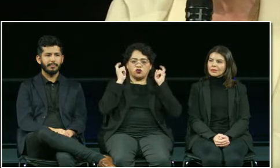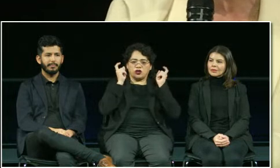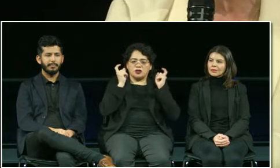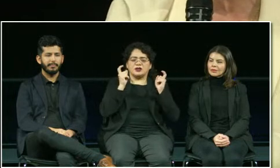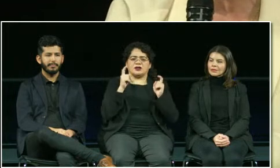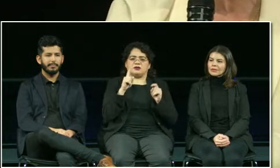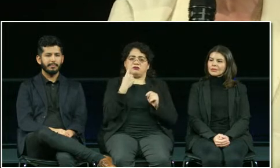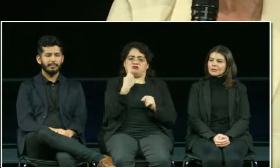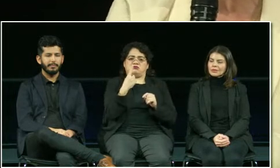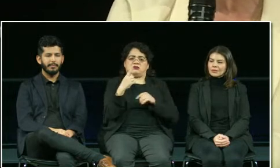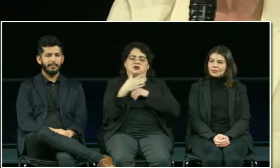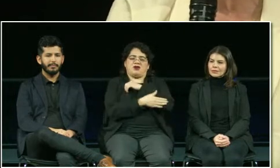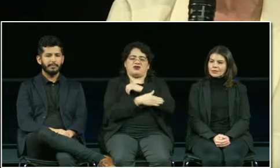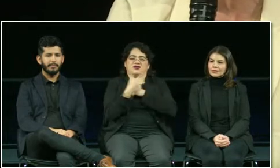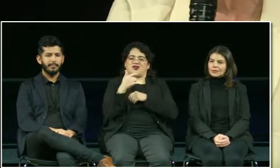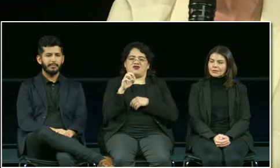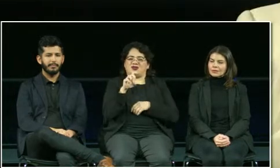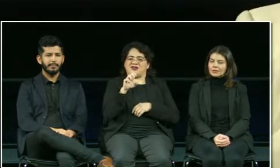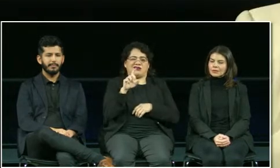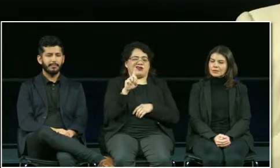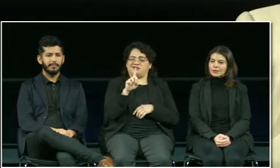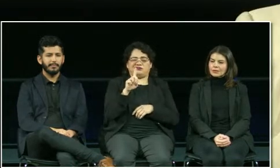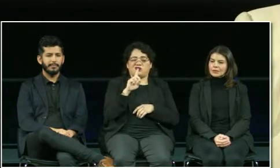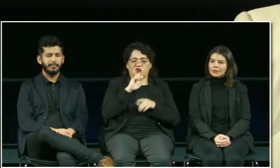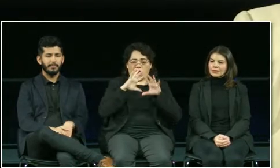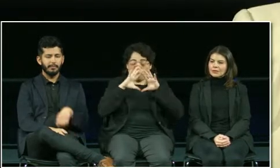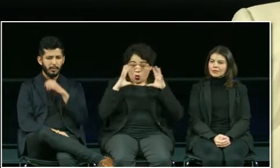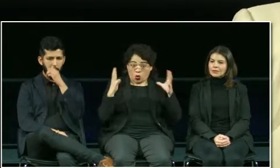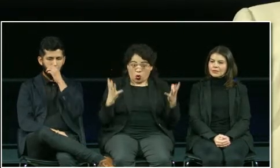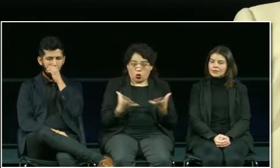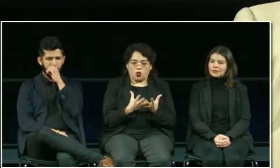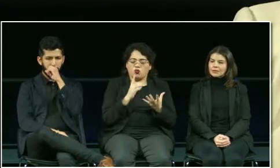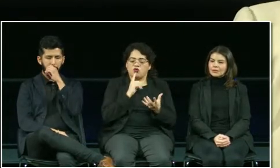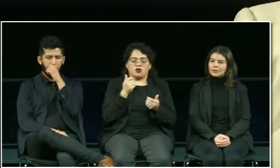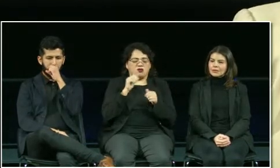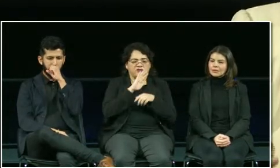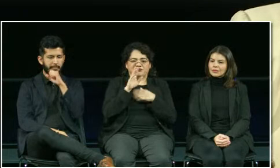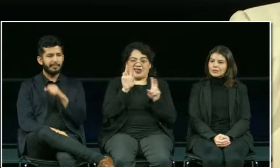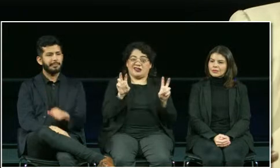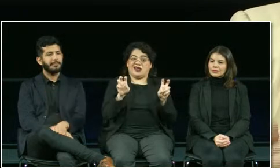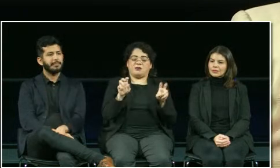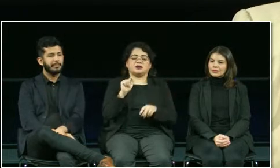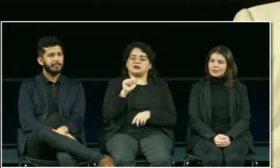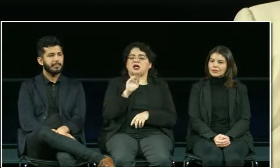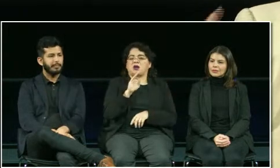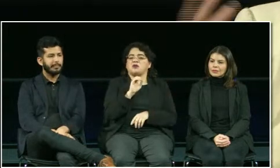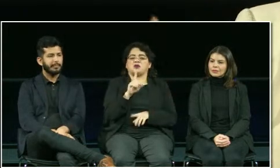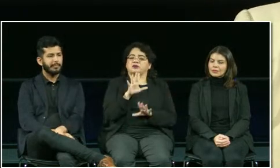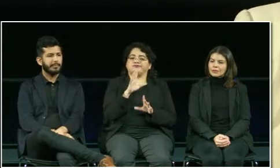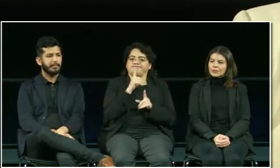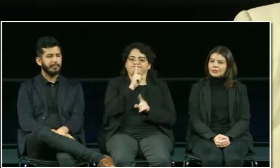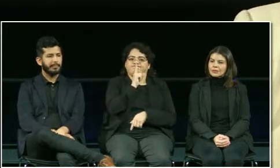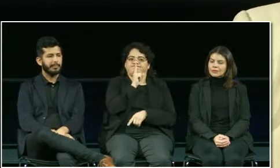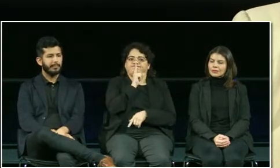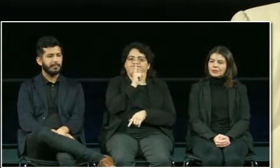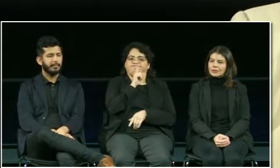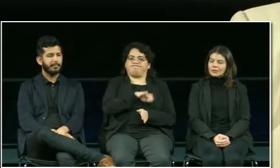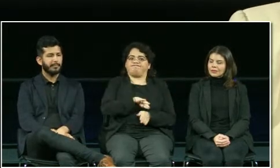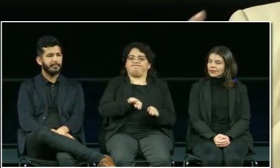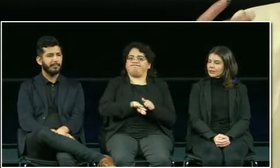just a Greenlandic problem, it's a taboo and a problem all over the world. And I think for us, making it into a